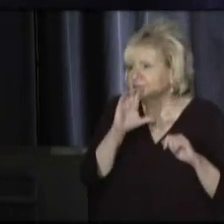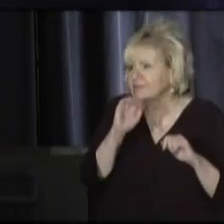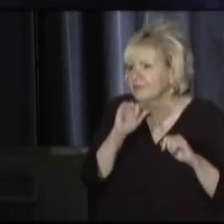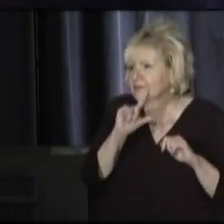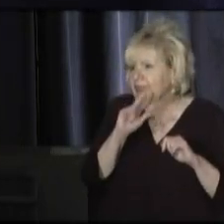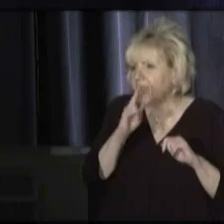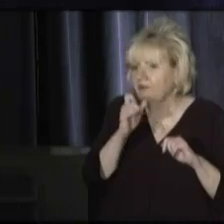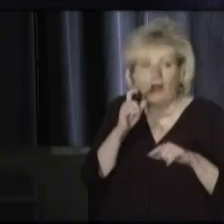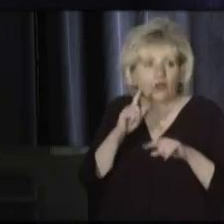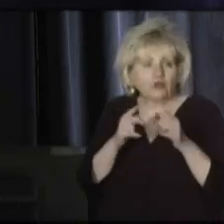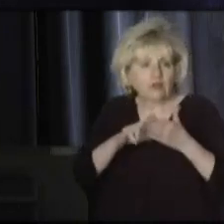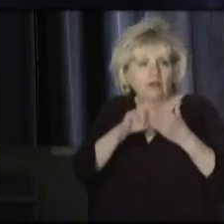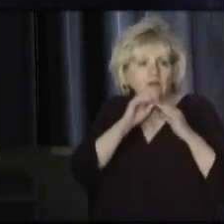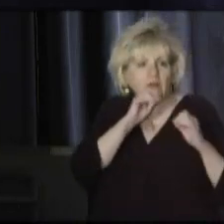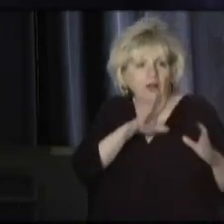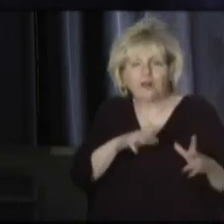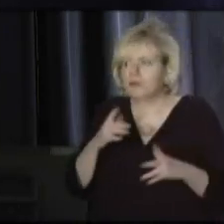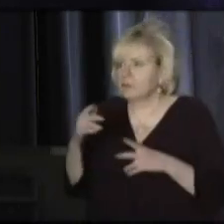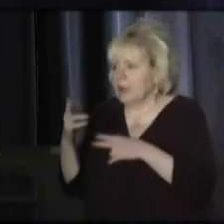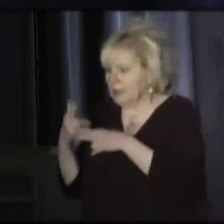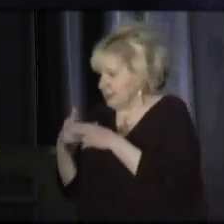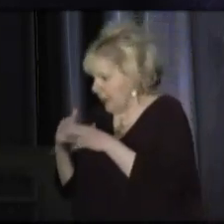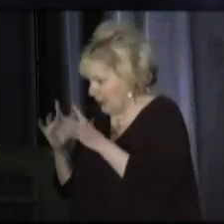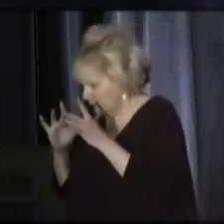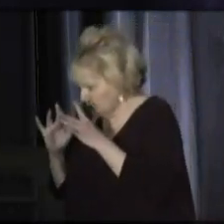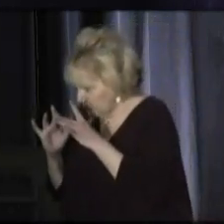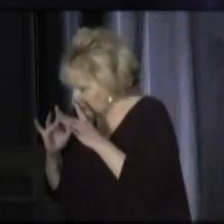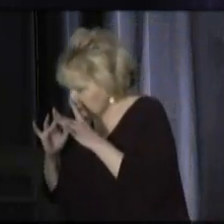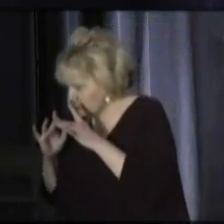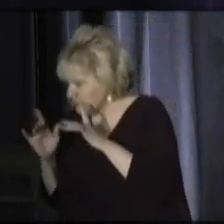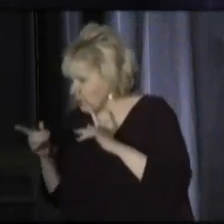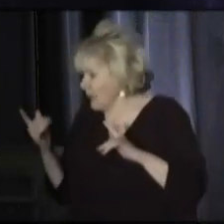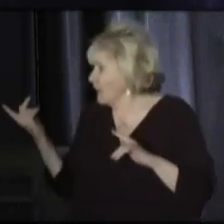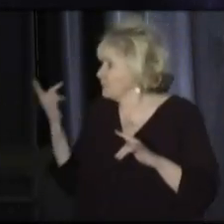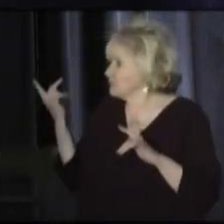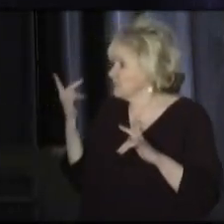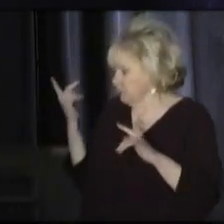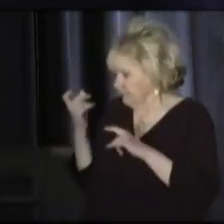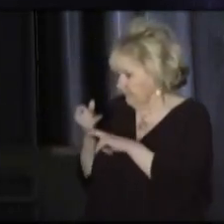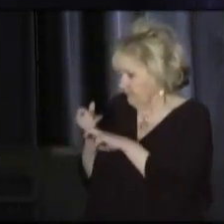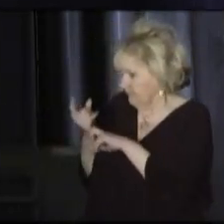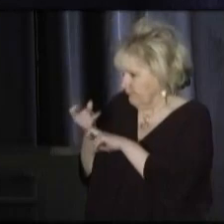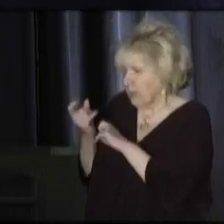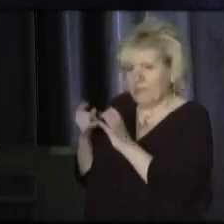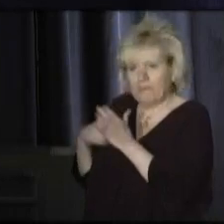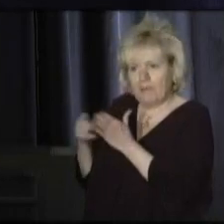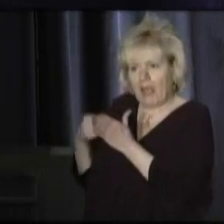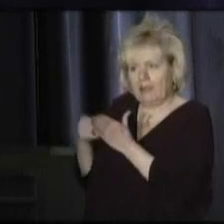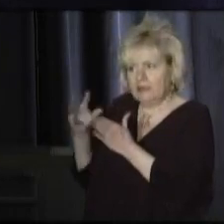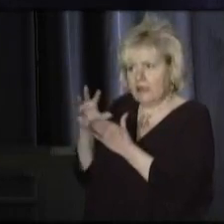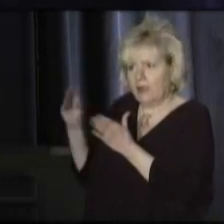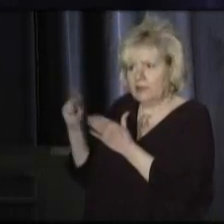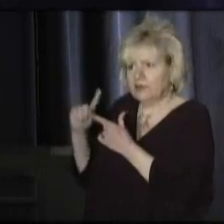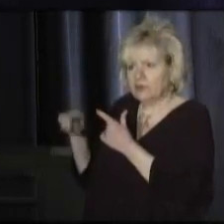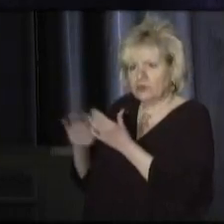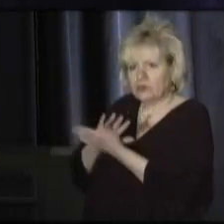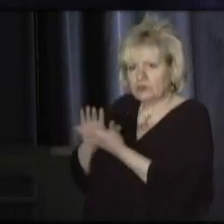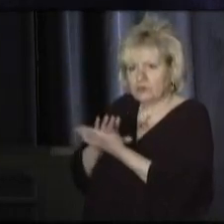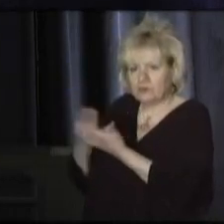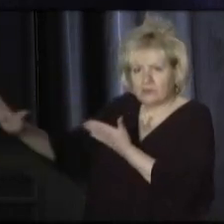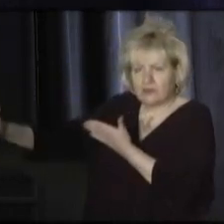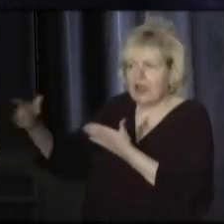I was a child. To me, there was a difference. Trace's face lit up my phone, a picture of her I'd taken